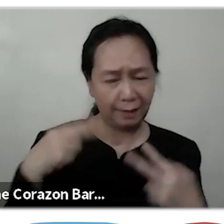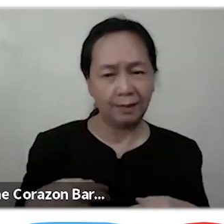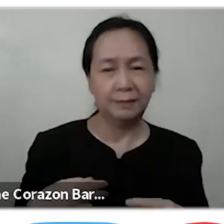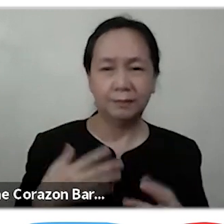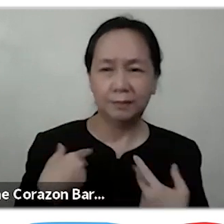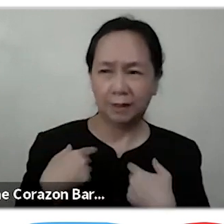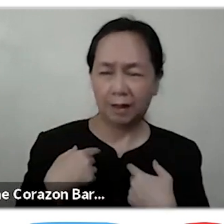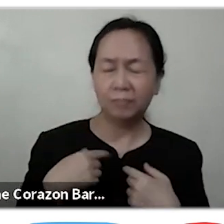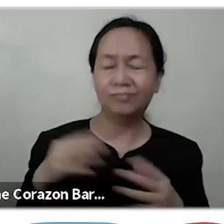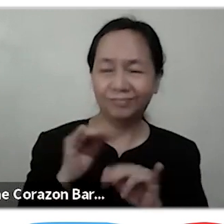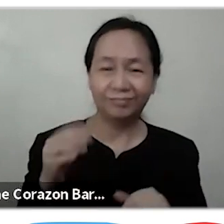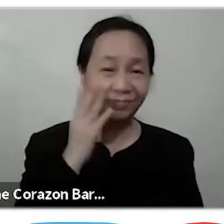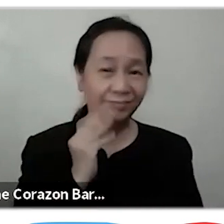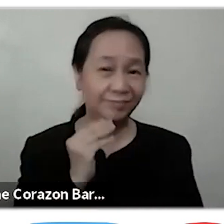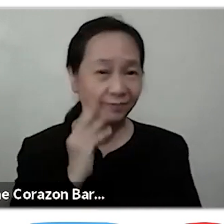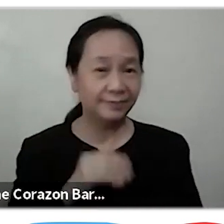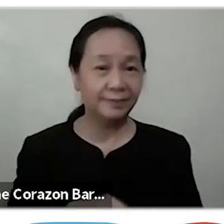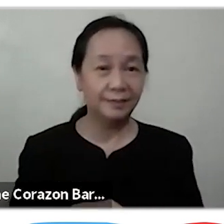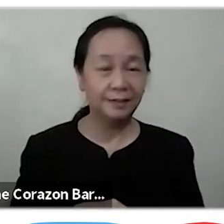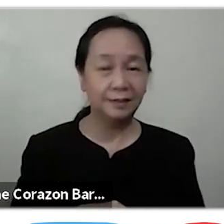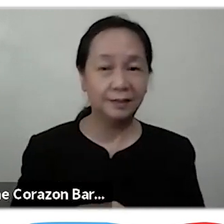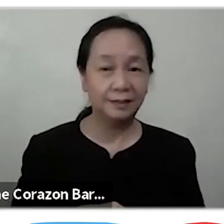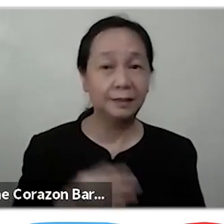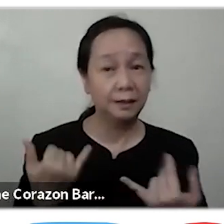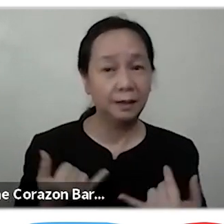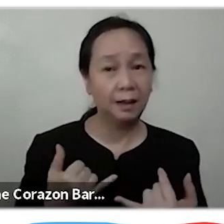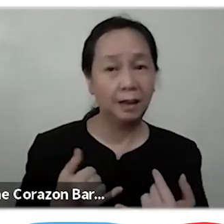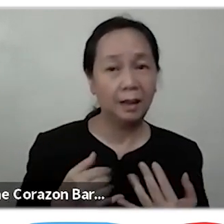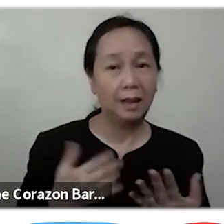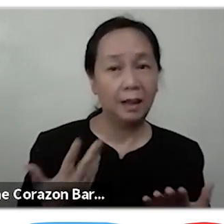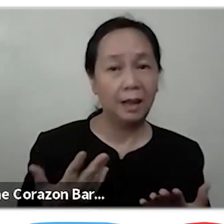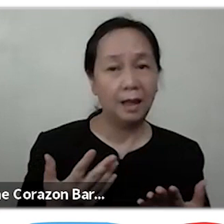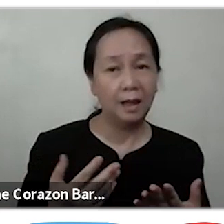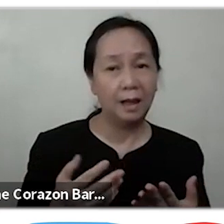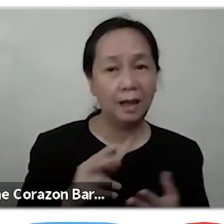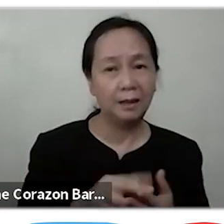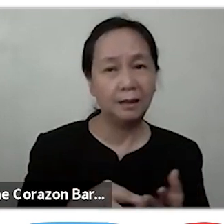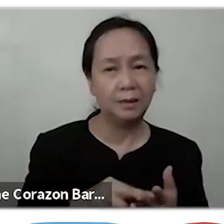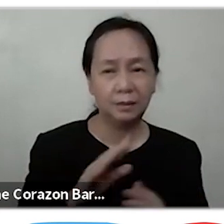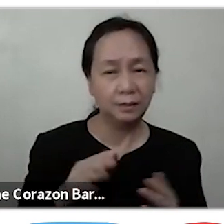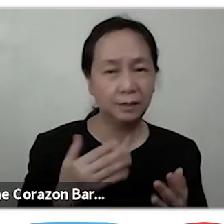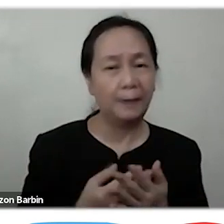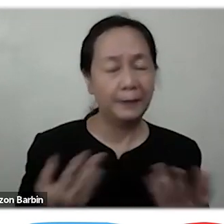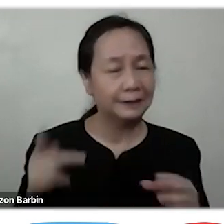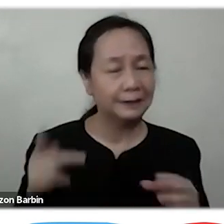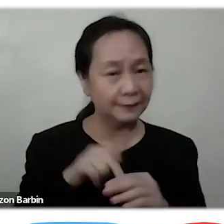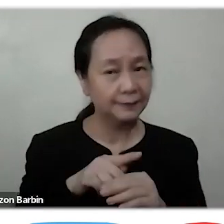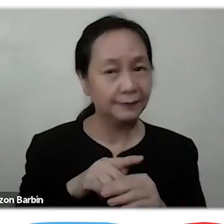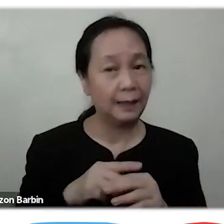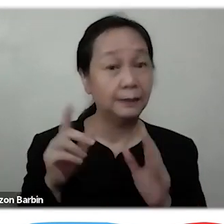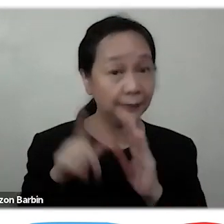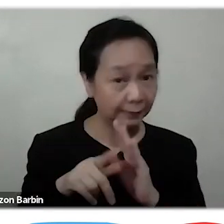was experiencing. And I could relate all those things. And I participated. And